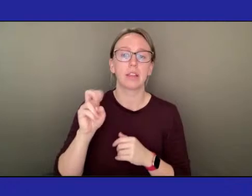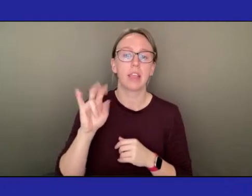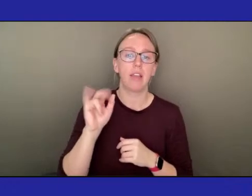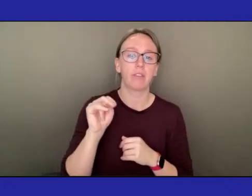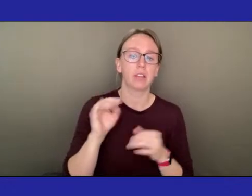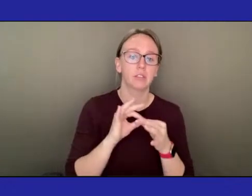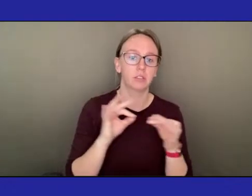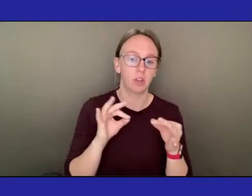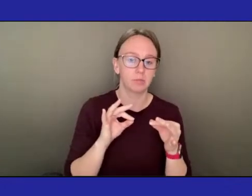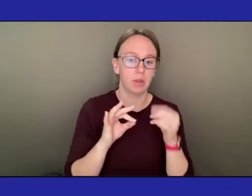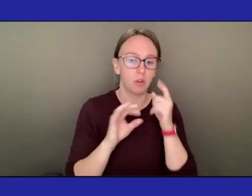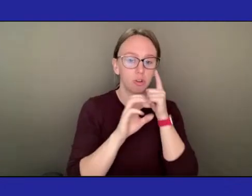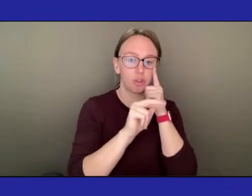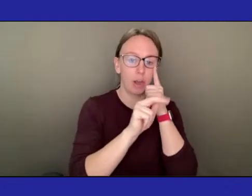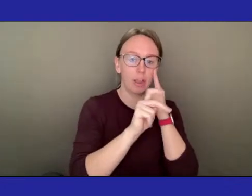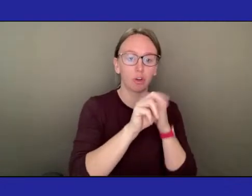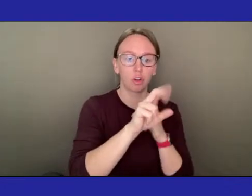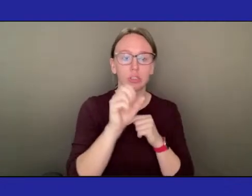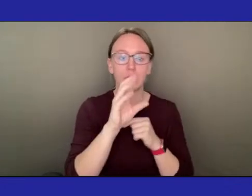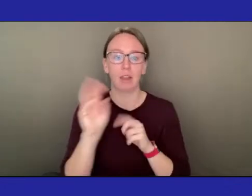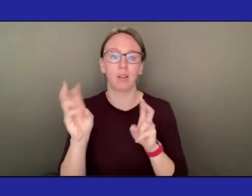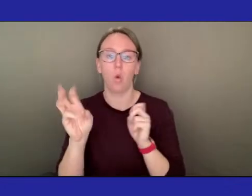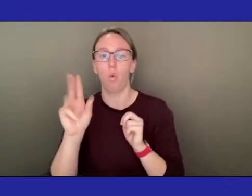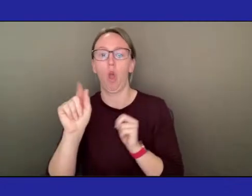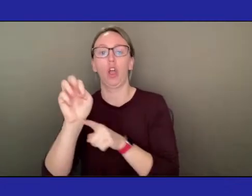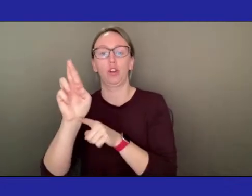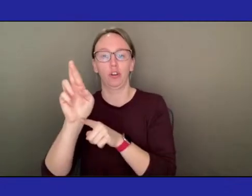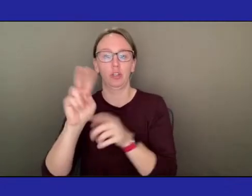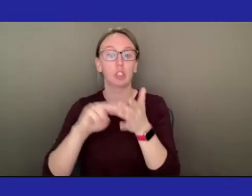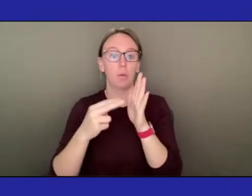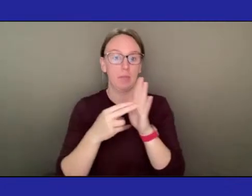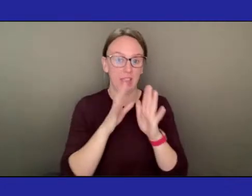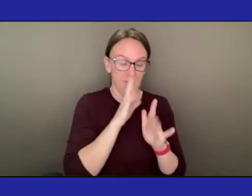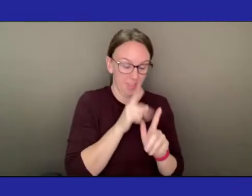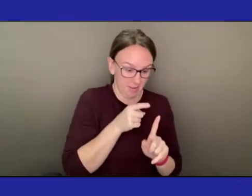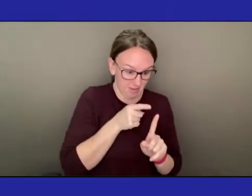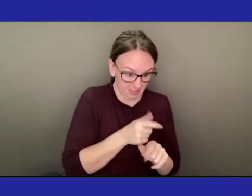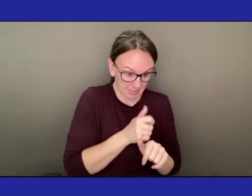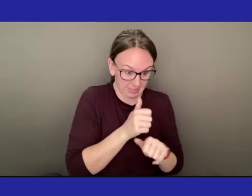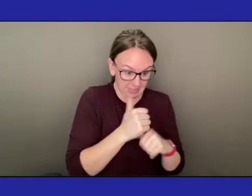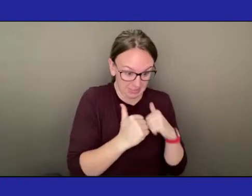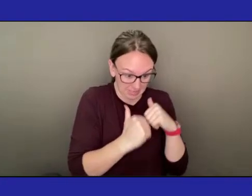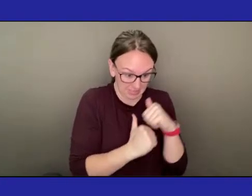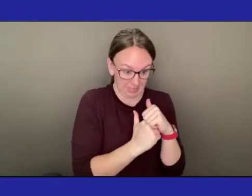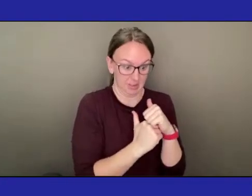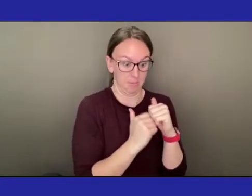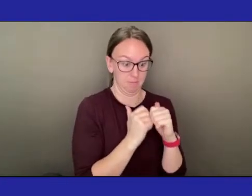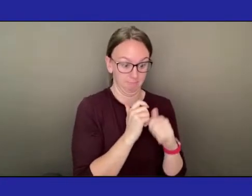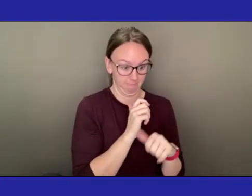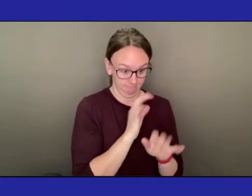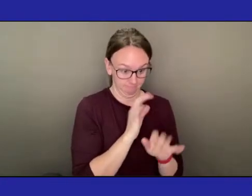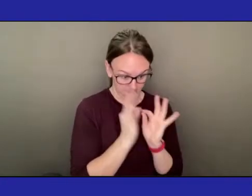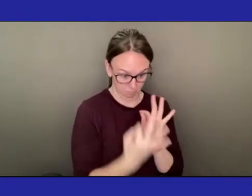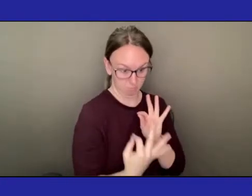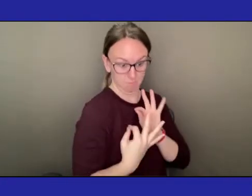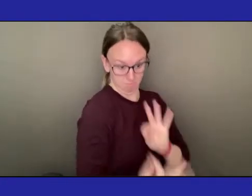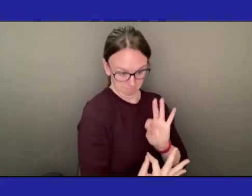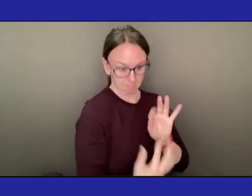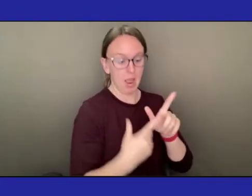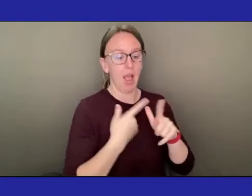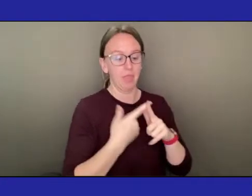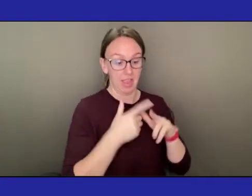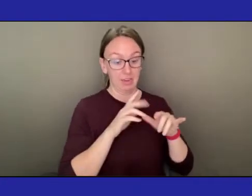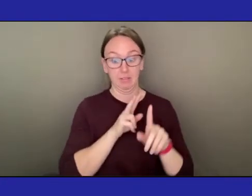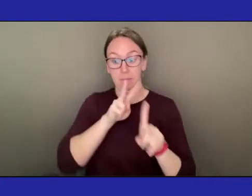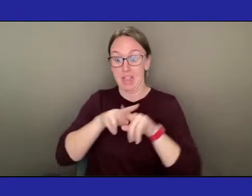down and we get it across our system, so we standardize it, and then we can go back and build on top of the core. So we call